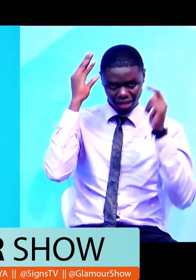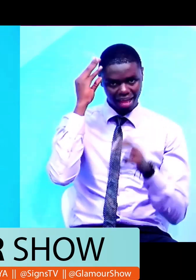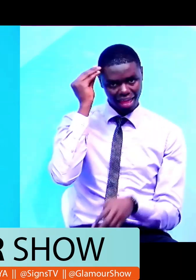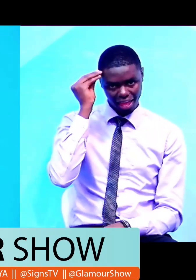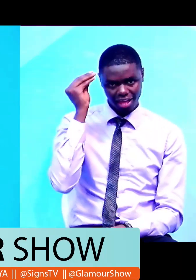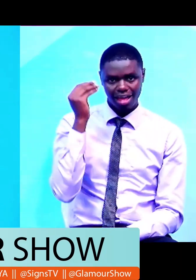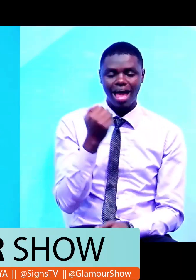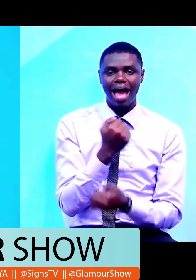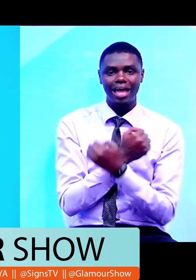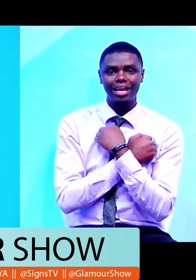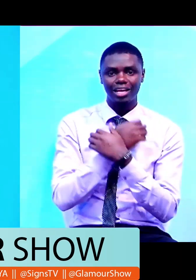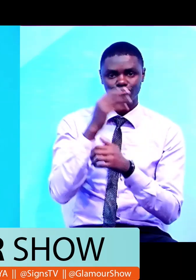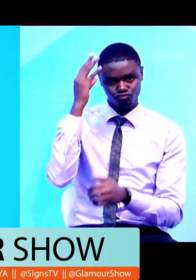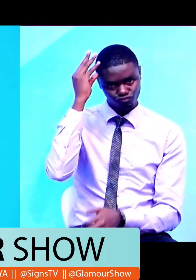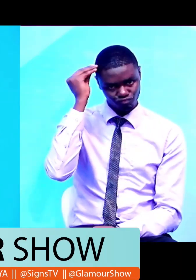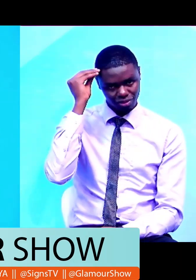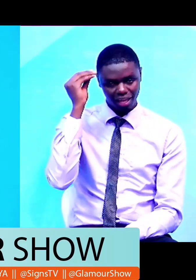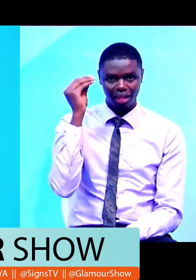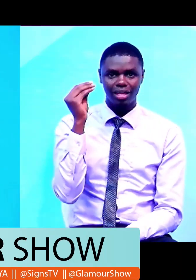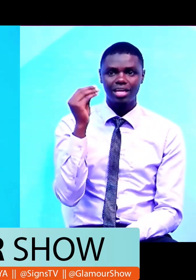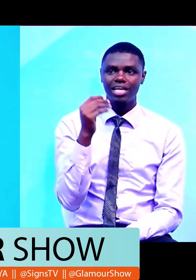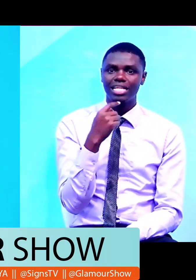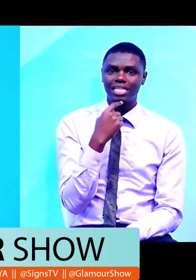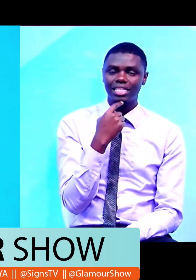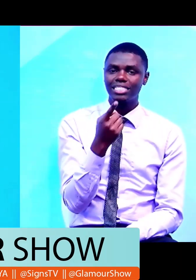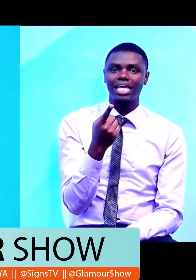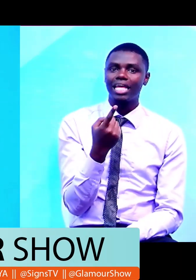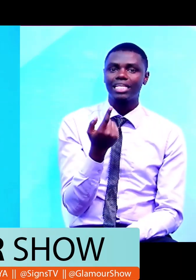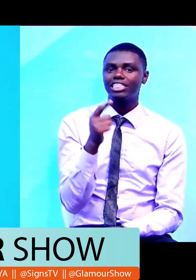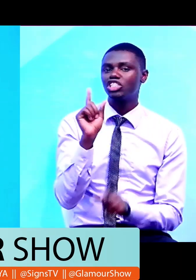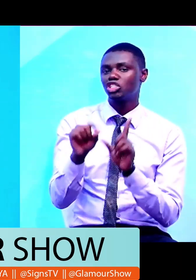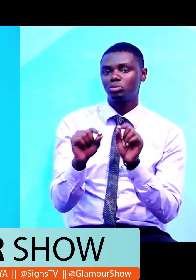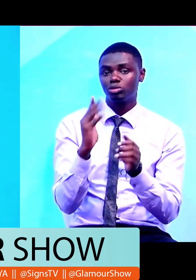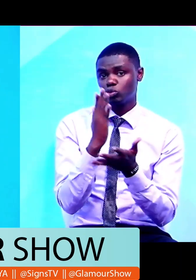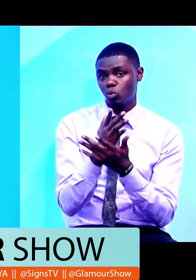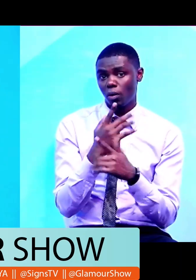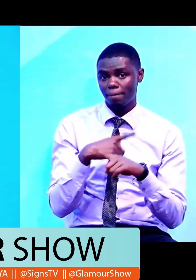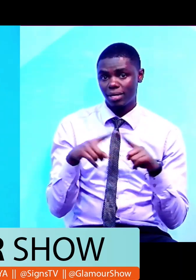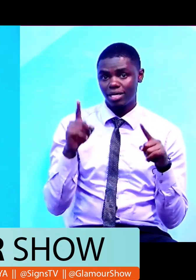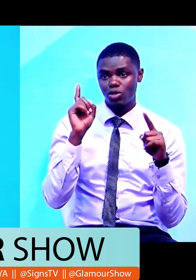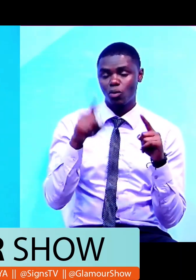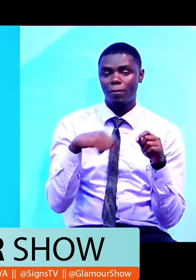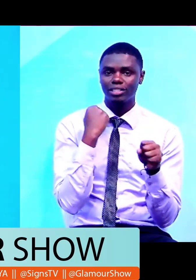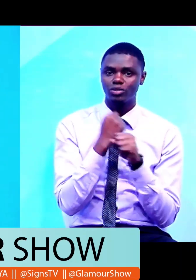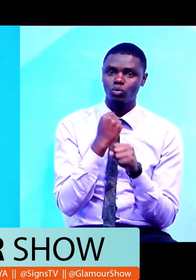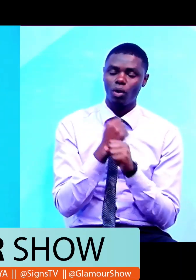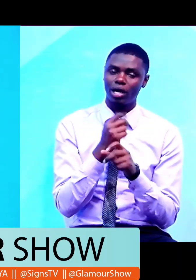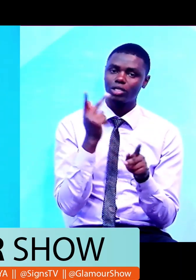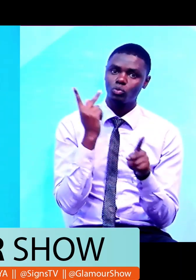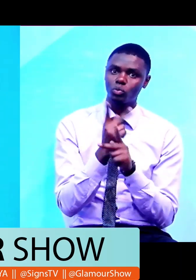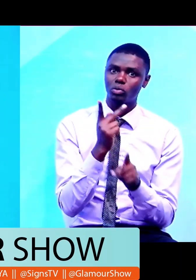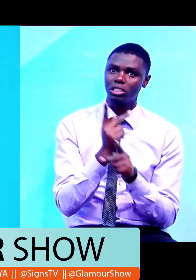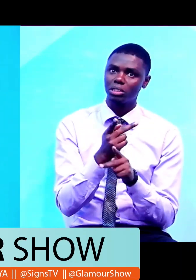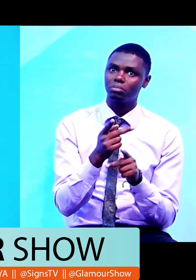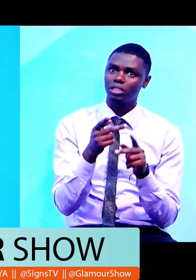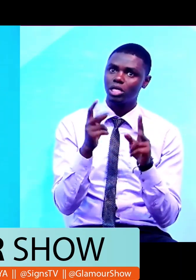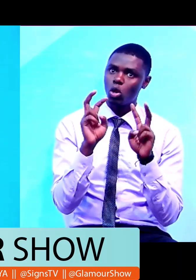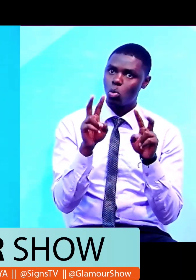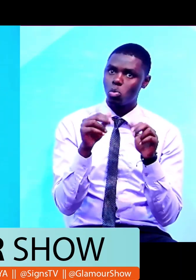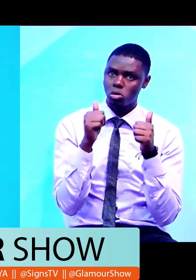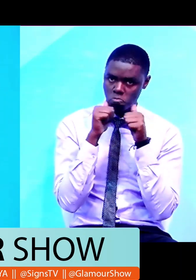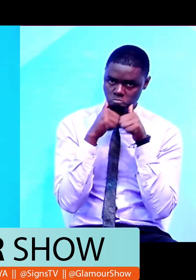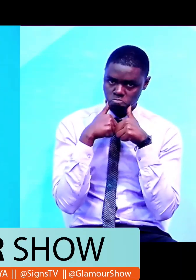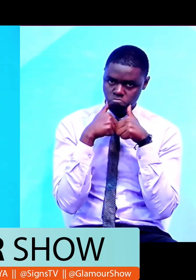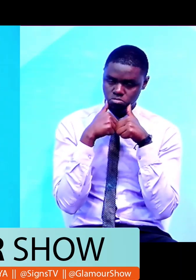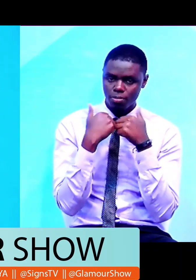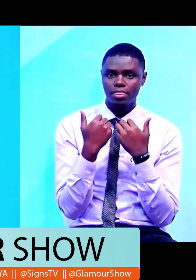having short hair. It is, they say it is low maintenance. It's true, but you also have to put in the work to keep it looking nice. So I've been